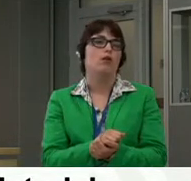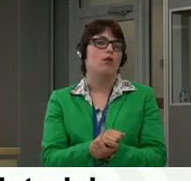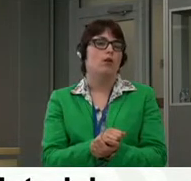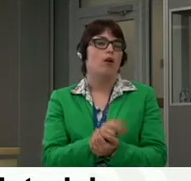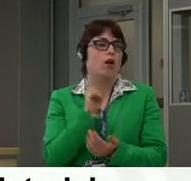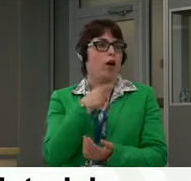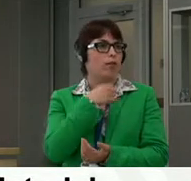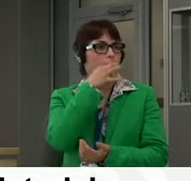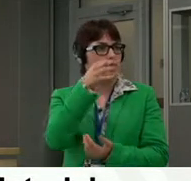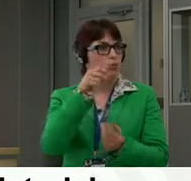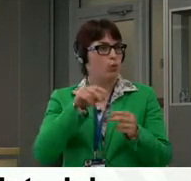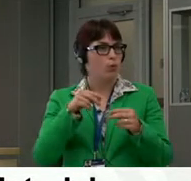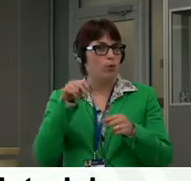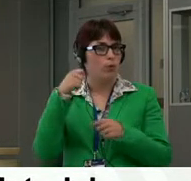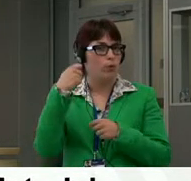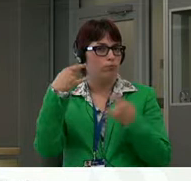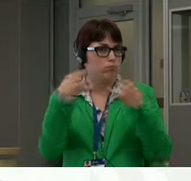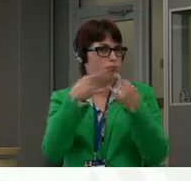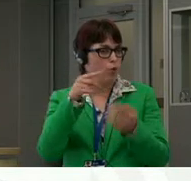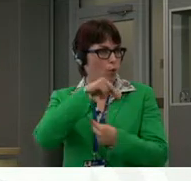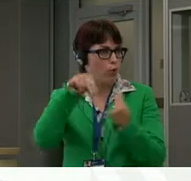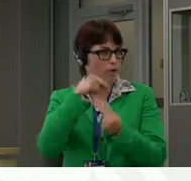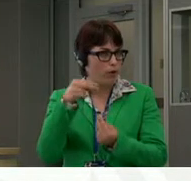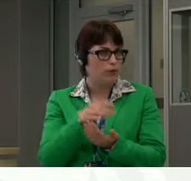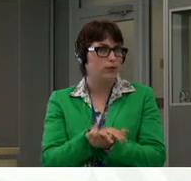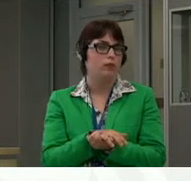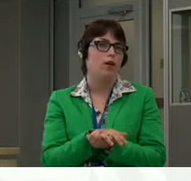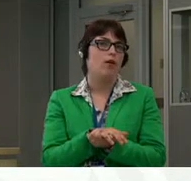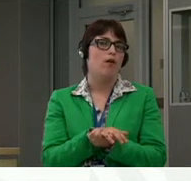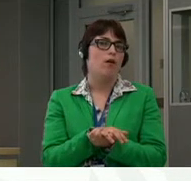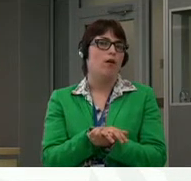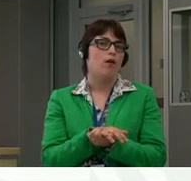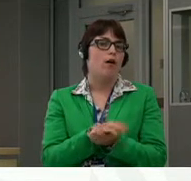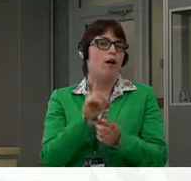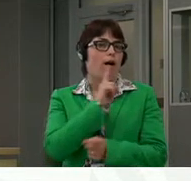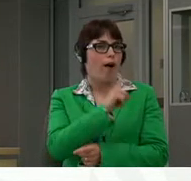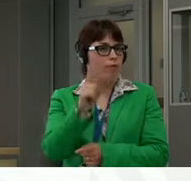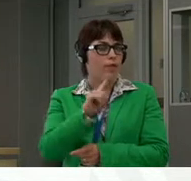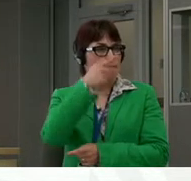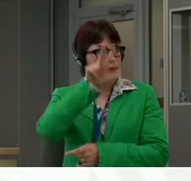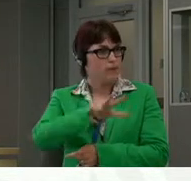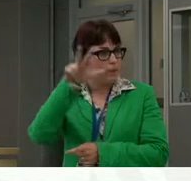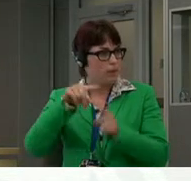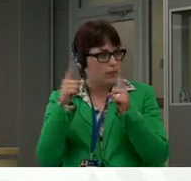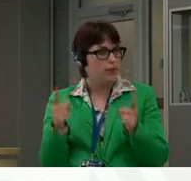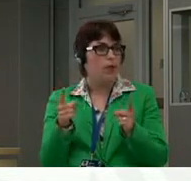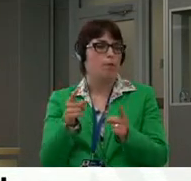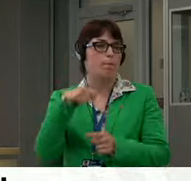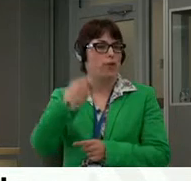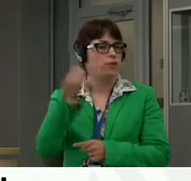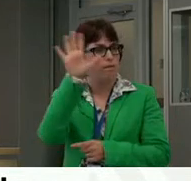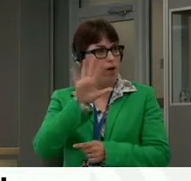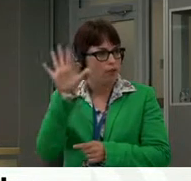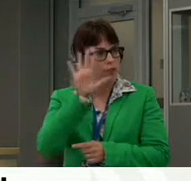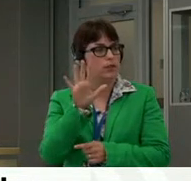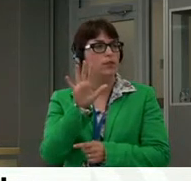conference, there should be every first semester the presidency that holds, the country that holds